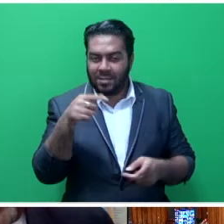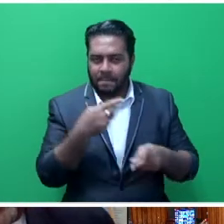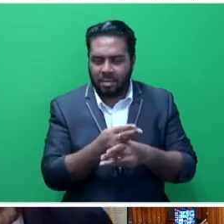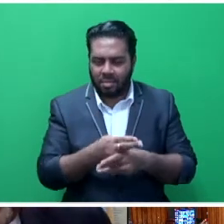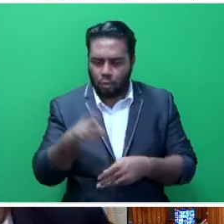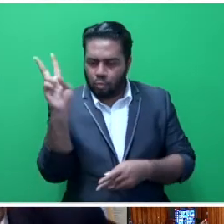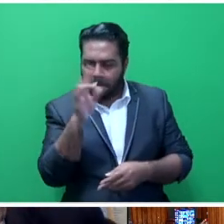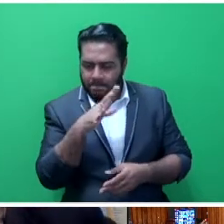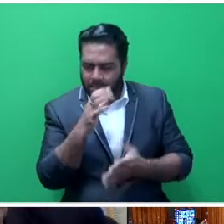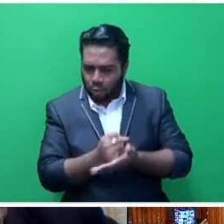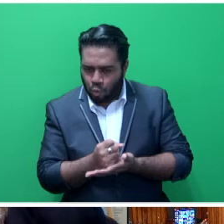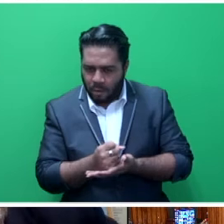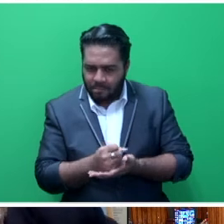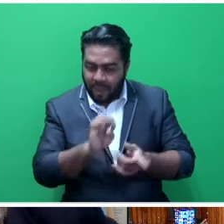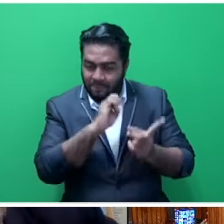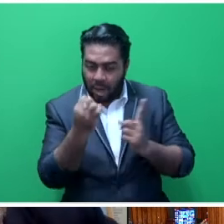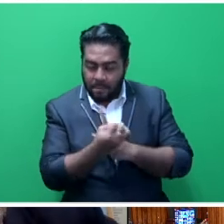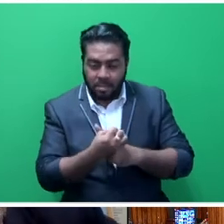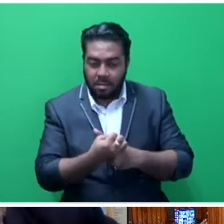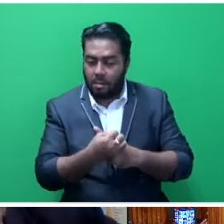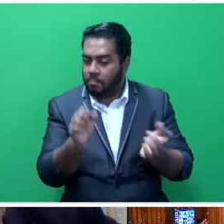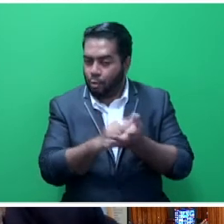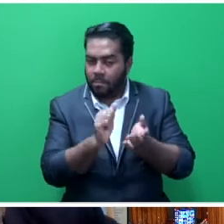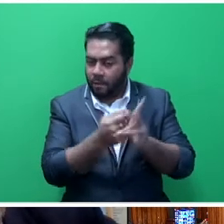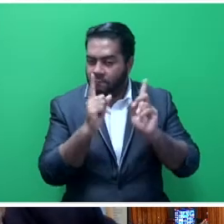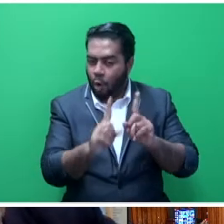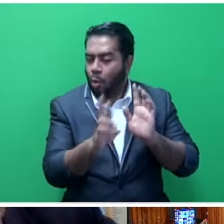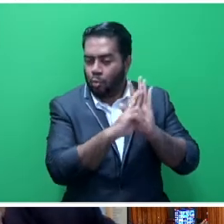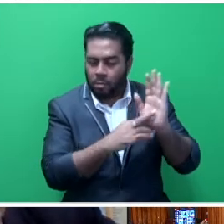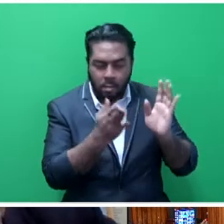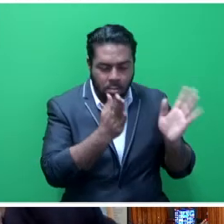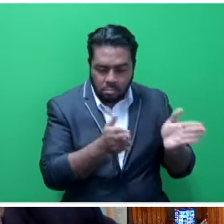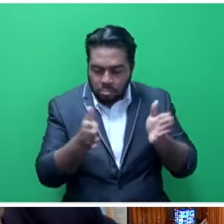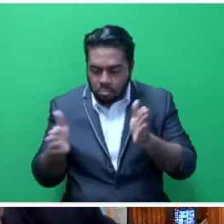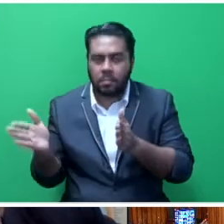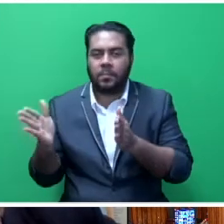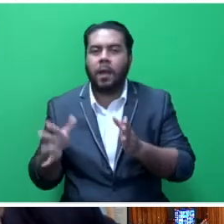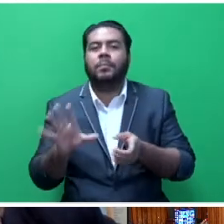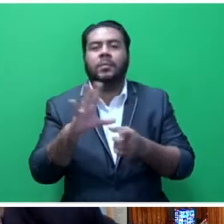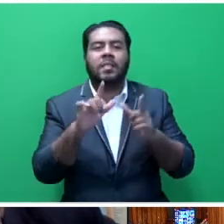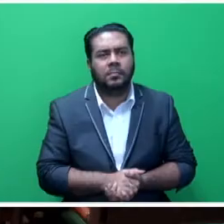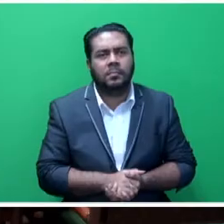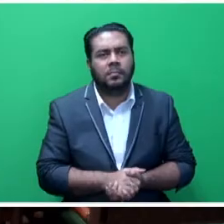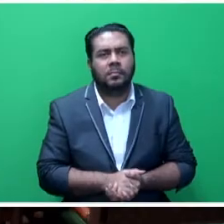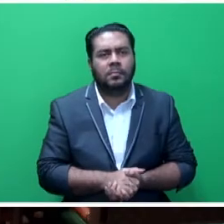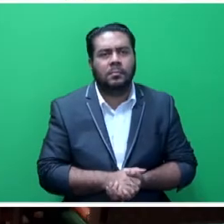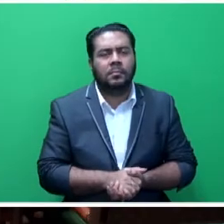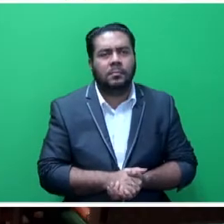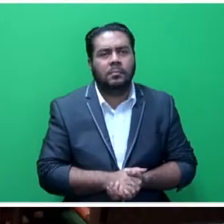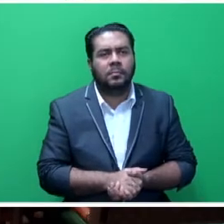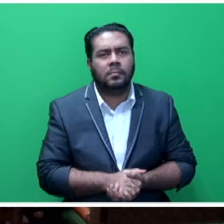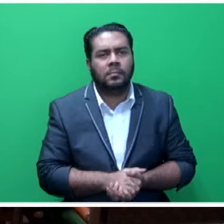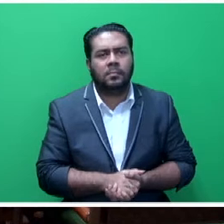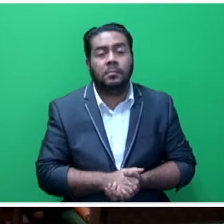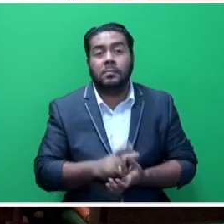sure that environmental issues are in order and also the conditions of the license are being met. For the